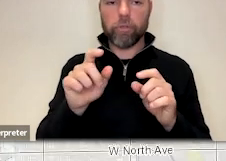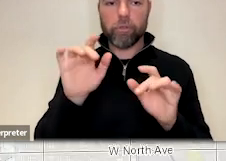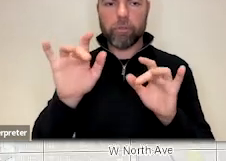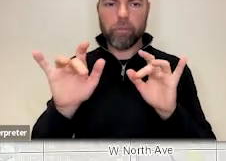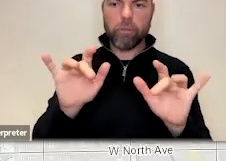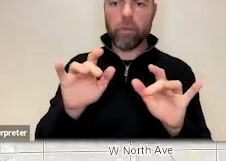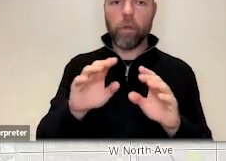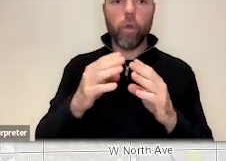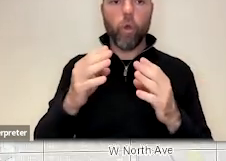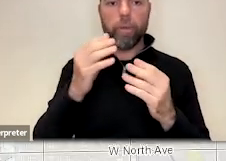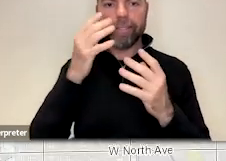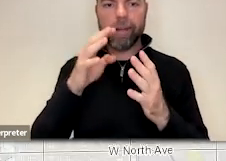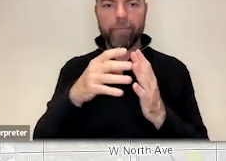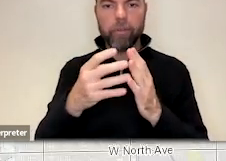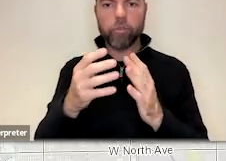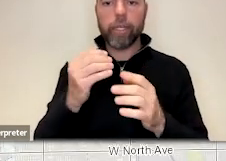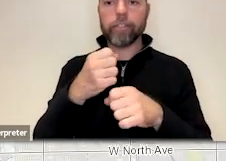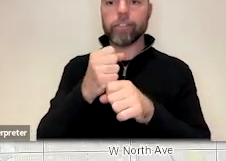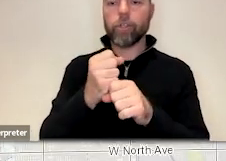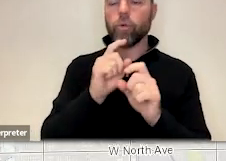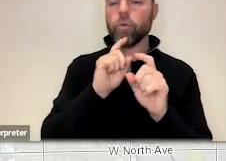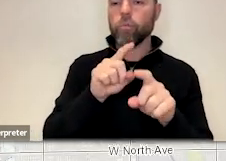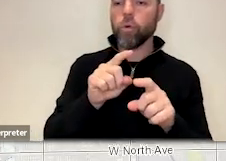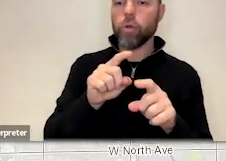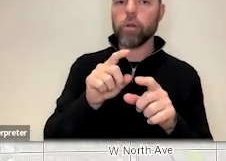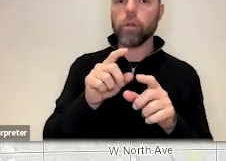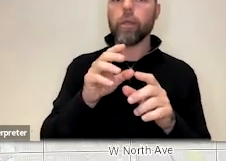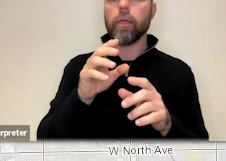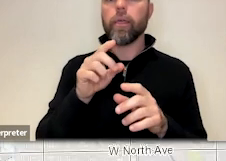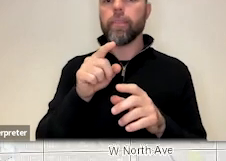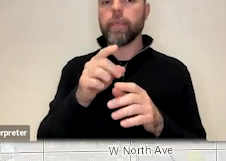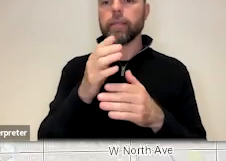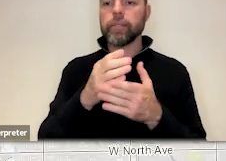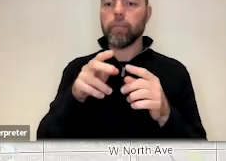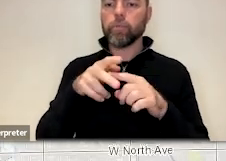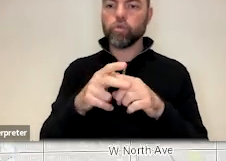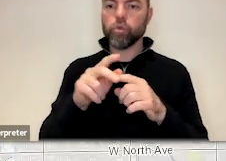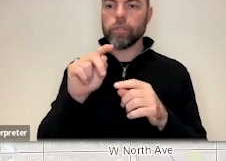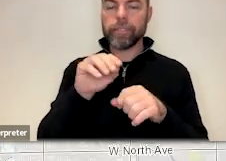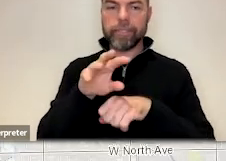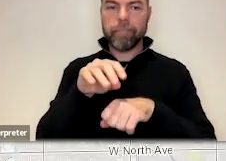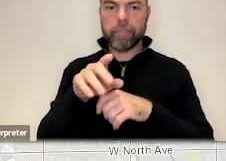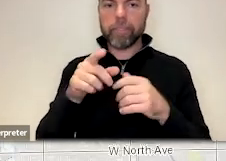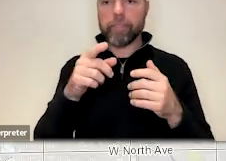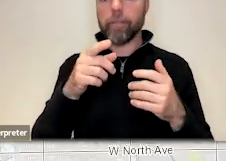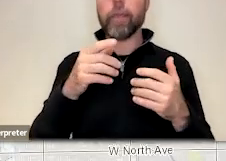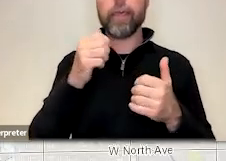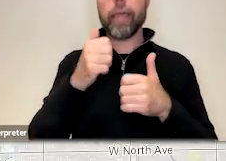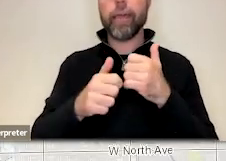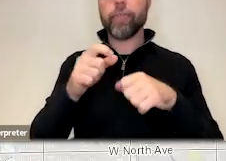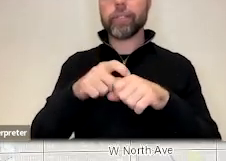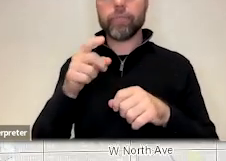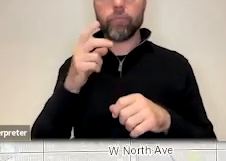open data filters toggle and a generate report toggle. And there are some tooltips that accompany these. Every time you